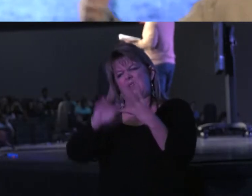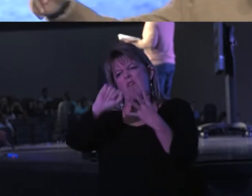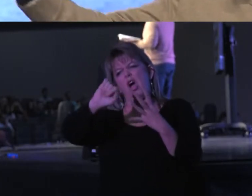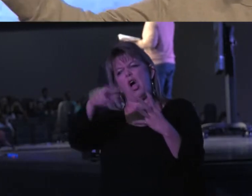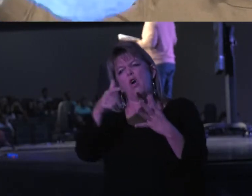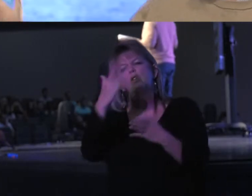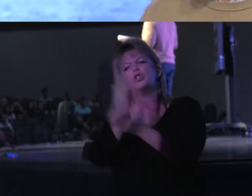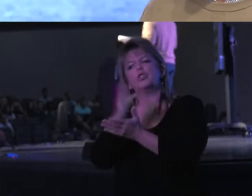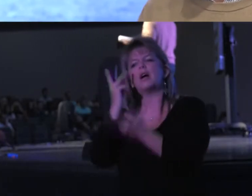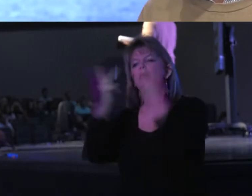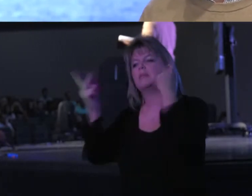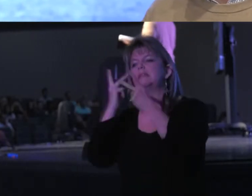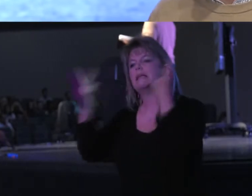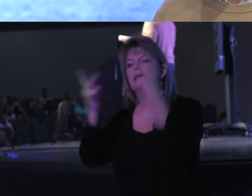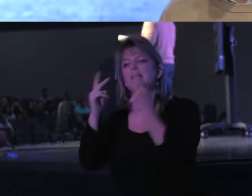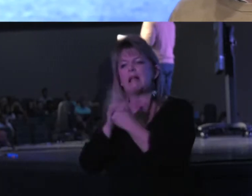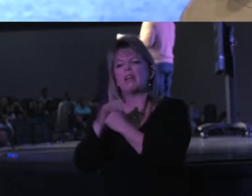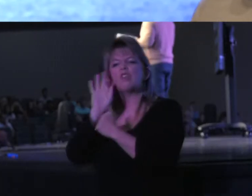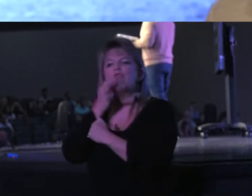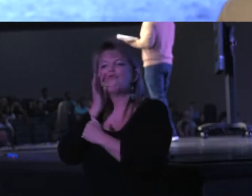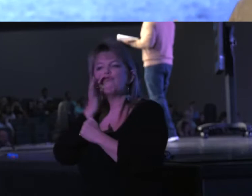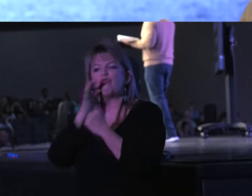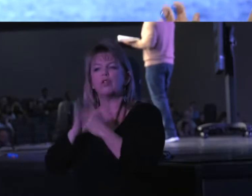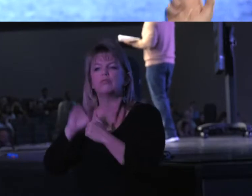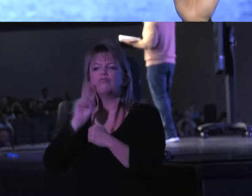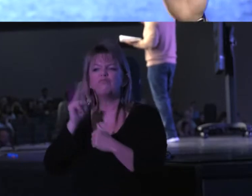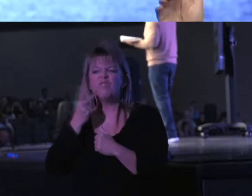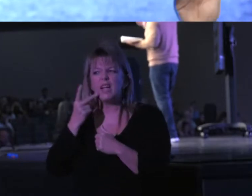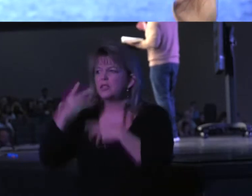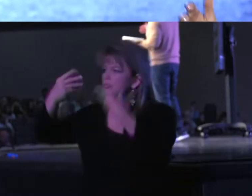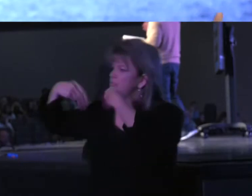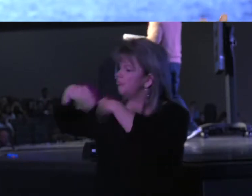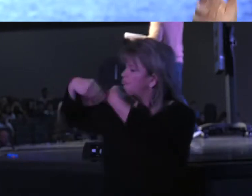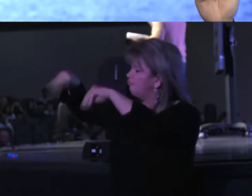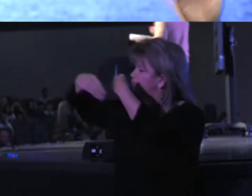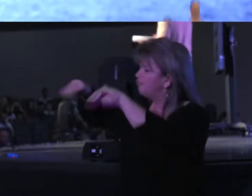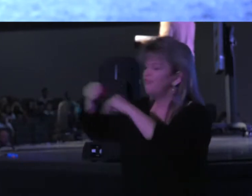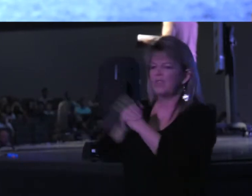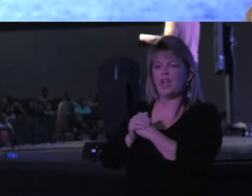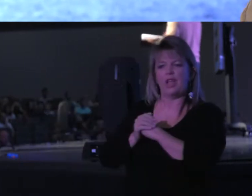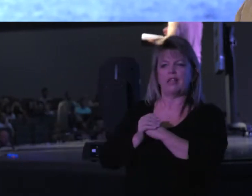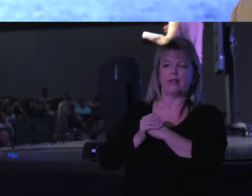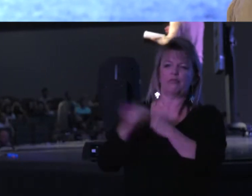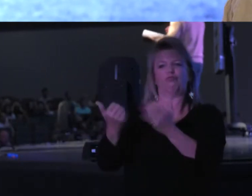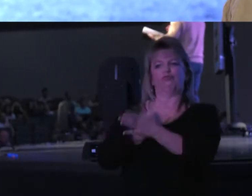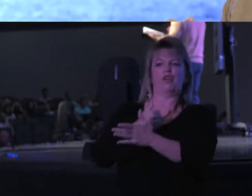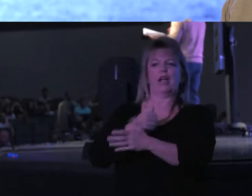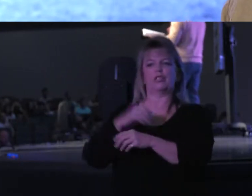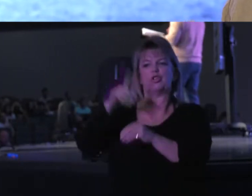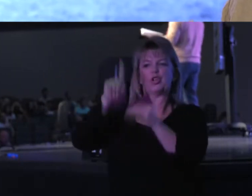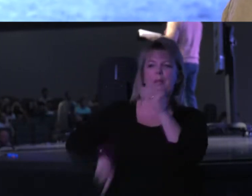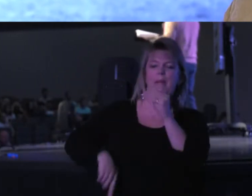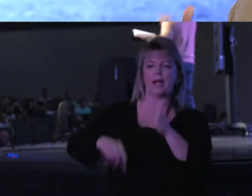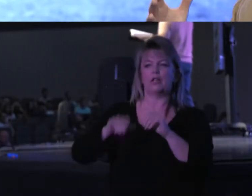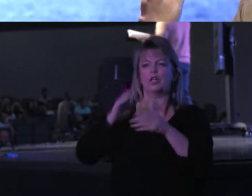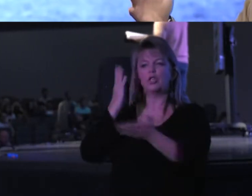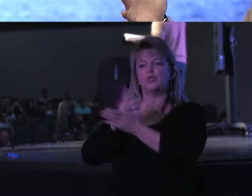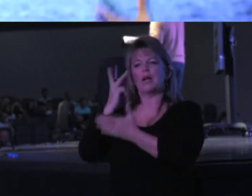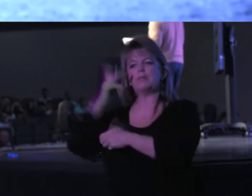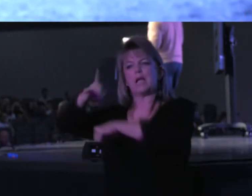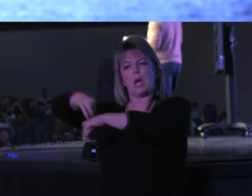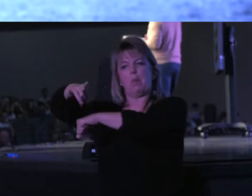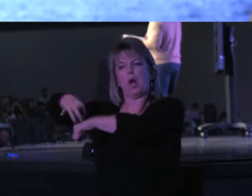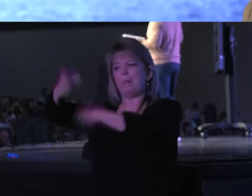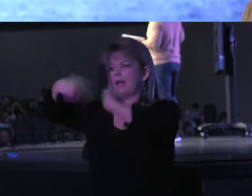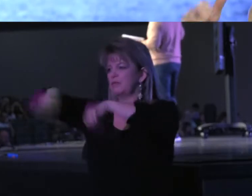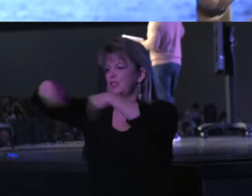you stop seeing as many produce stands around. You stop getting those fresh, ripe tomatoes. You stop seeing watermelons